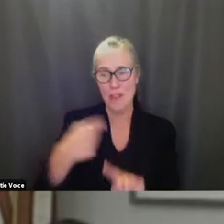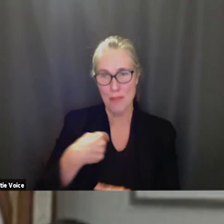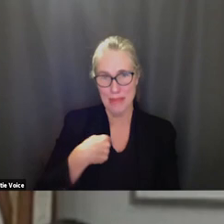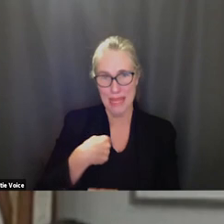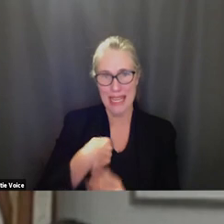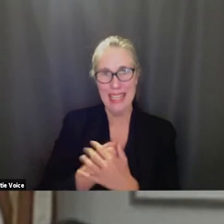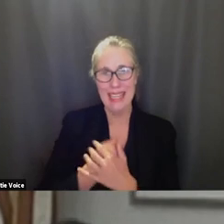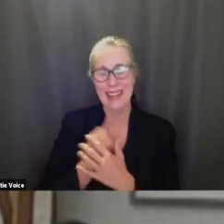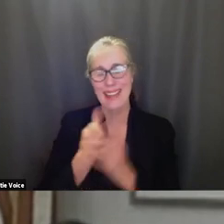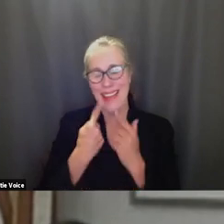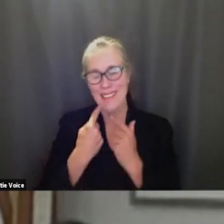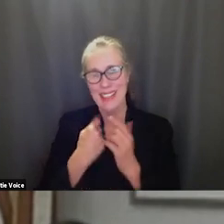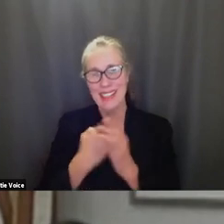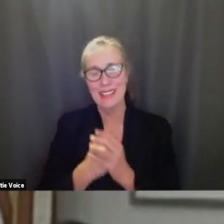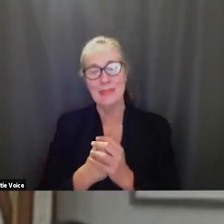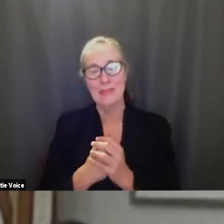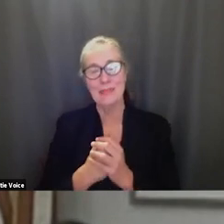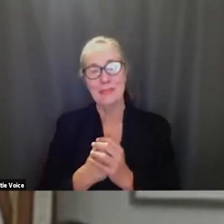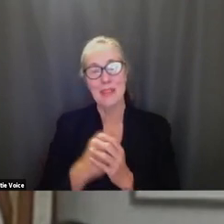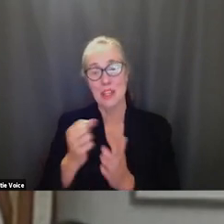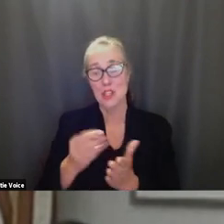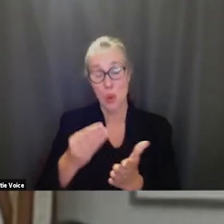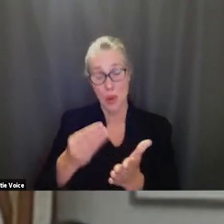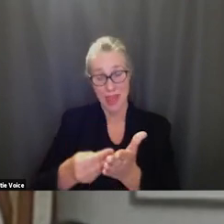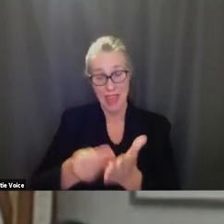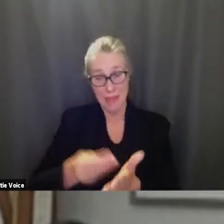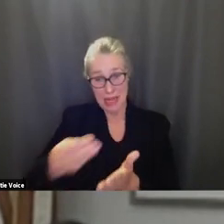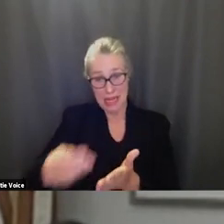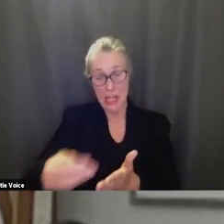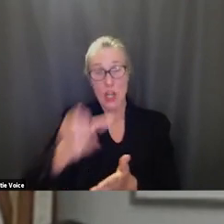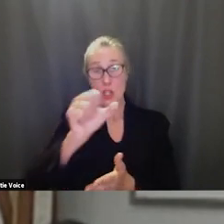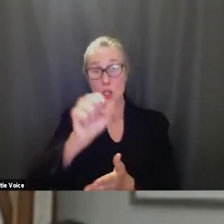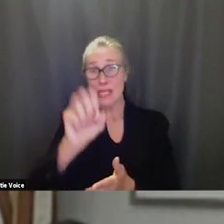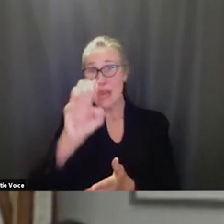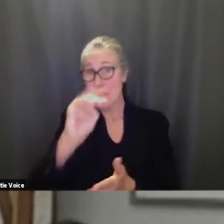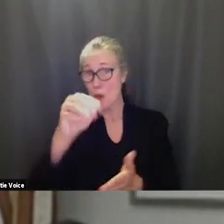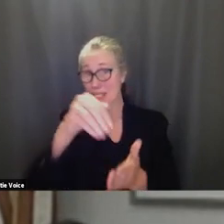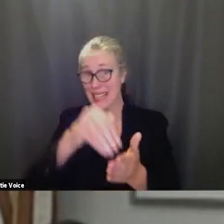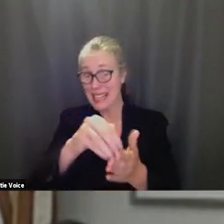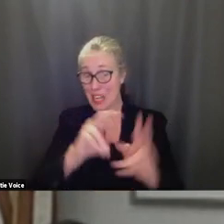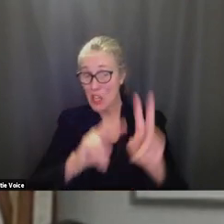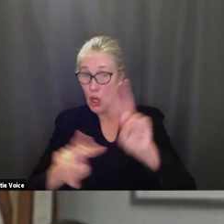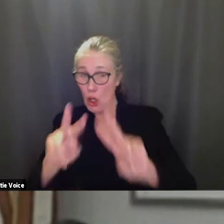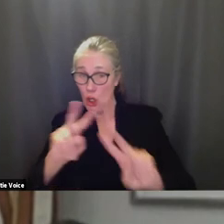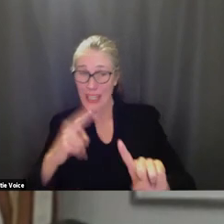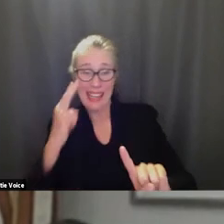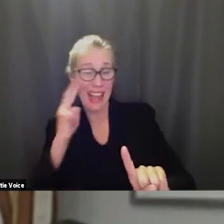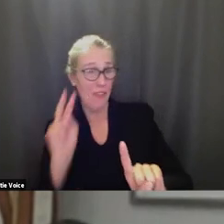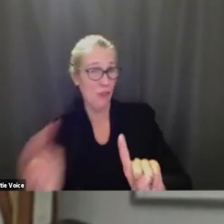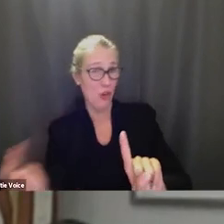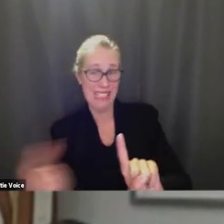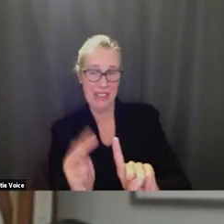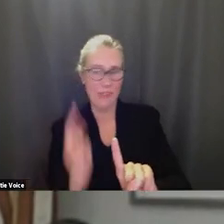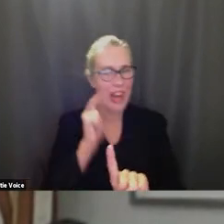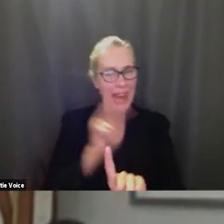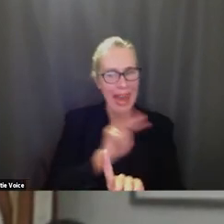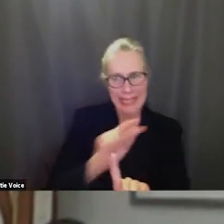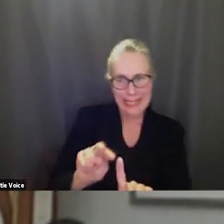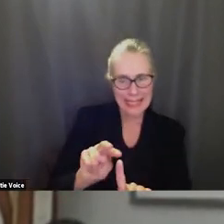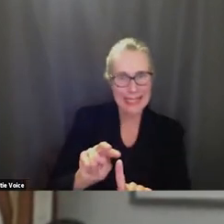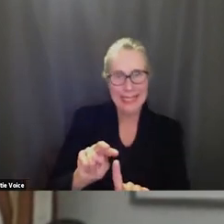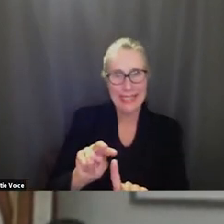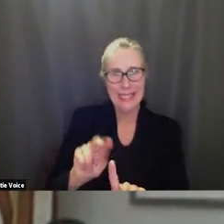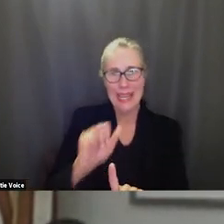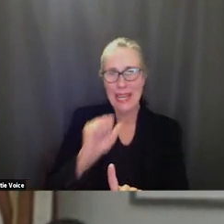of so allocating that to san marcos in terms of again looking at it through a different lens not just throwing another